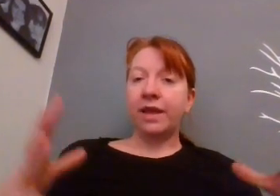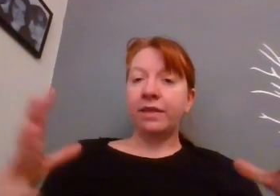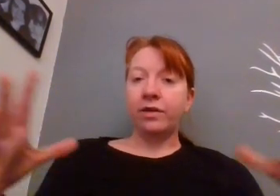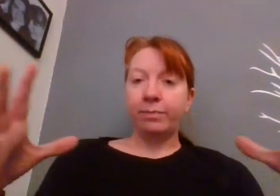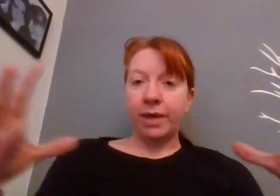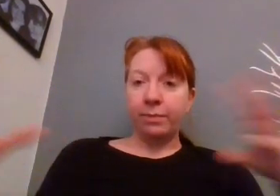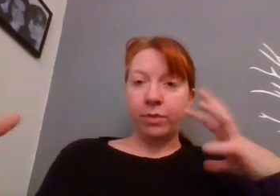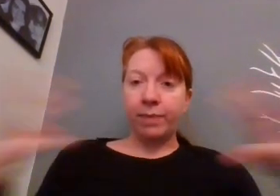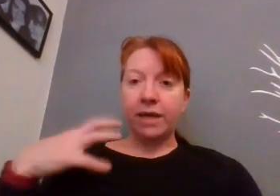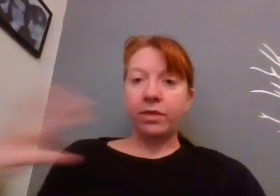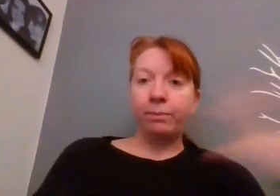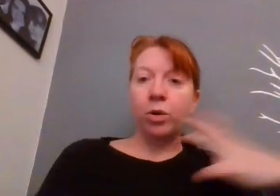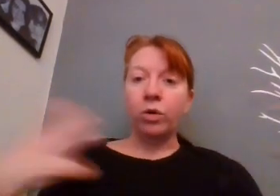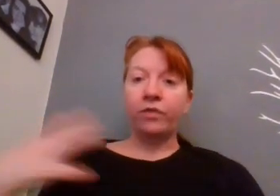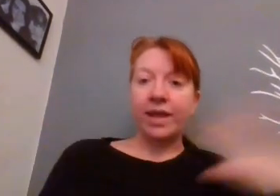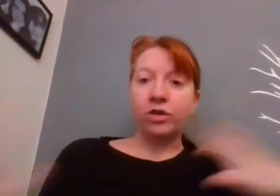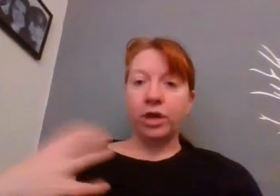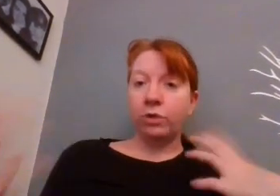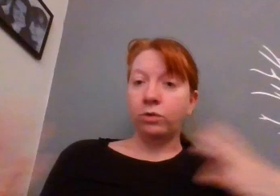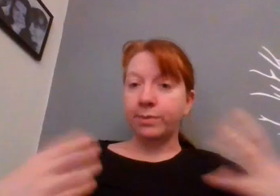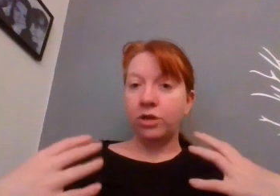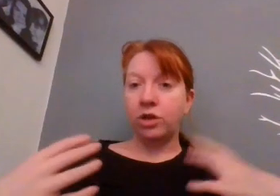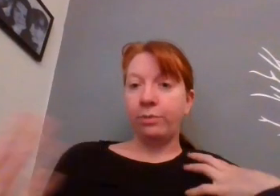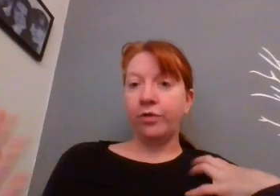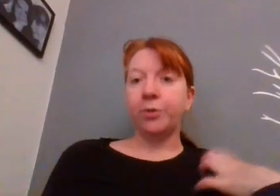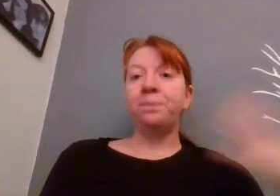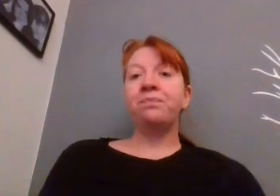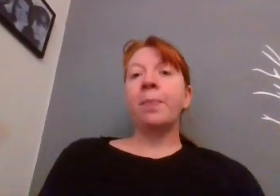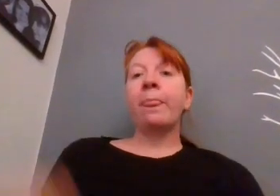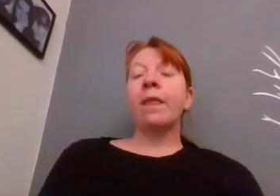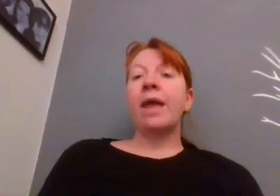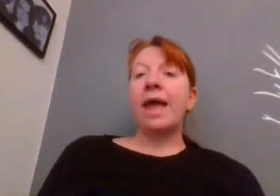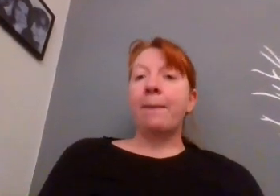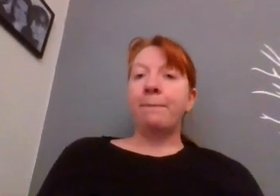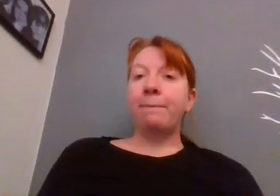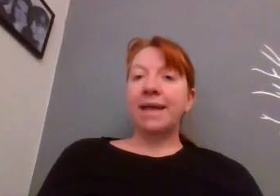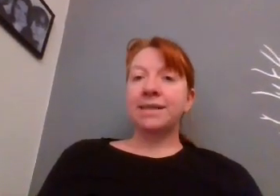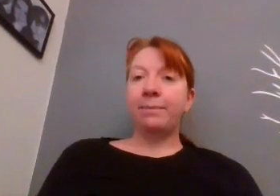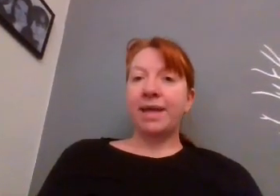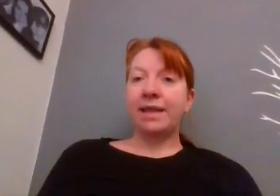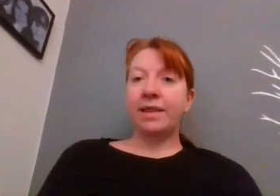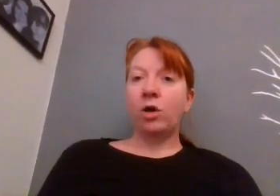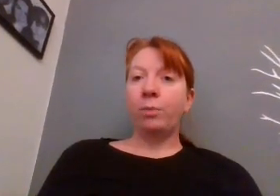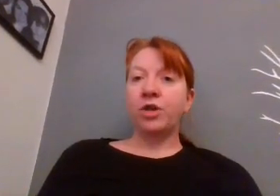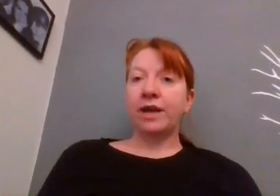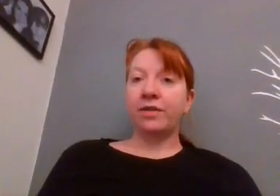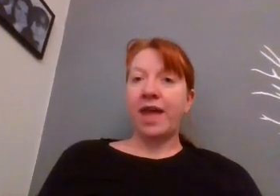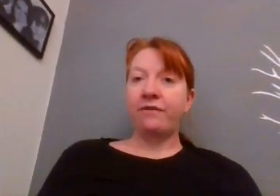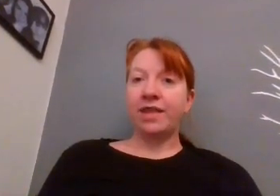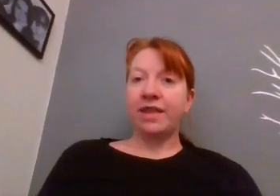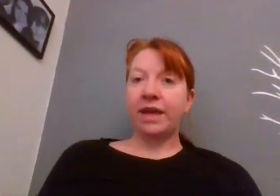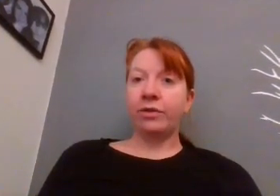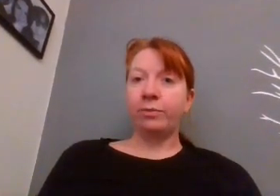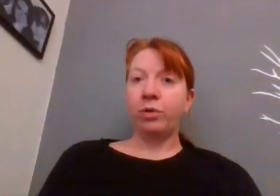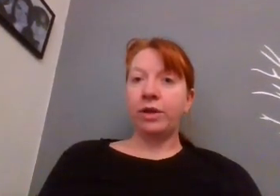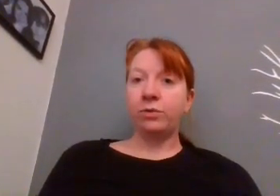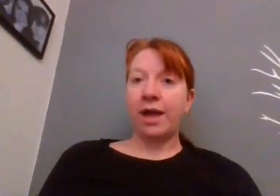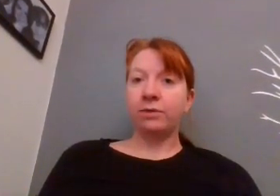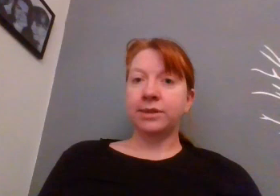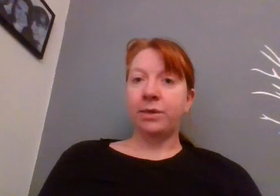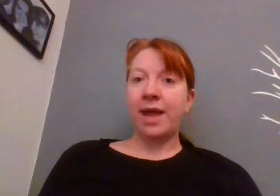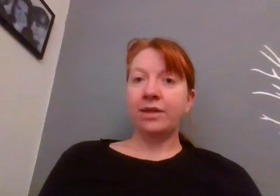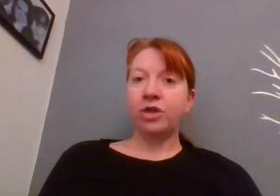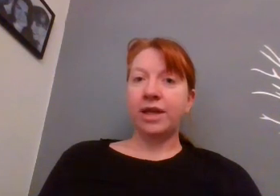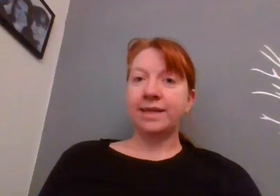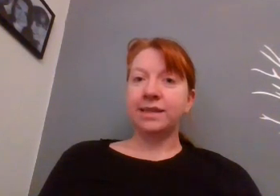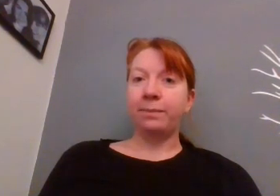being the thing that is being the pull of energy, we talked about energy before, matter being the object, the heavy thing that's pulling you